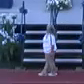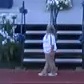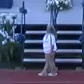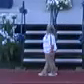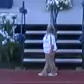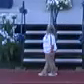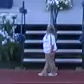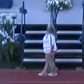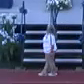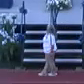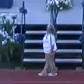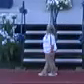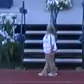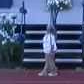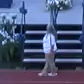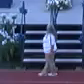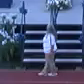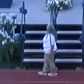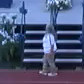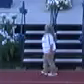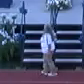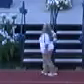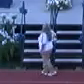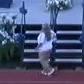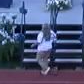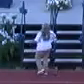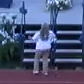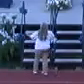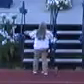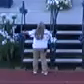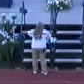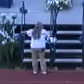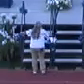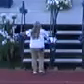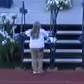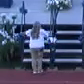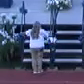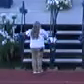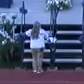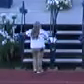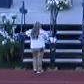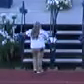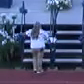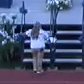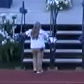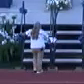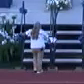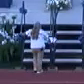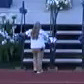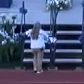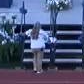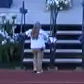accomplishment, please move your tassel from the right to the left.